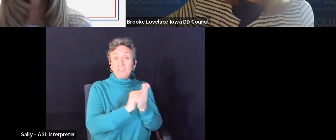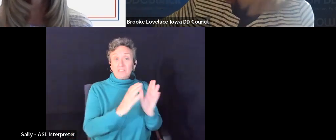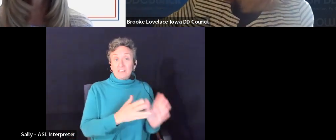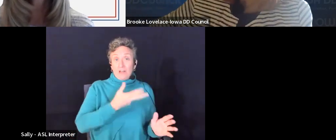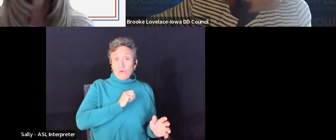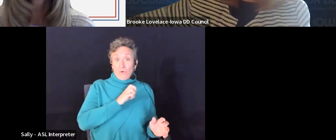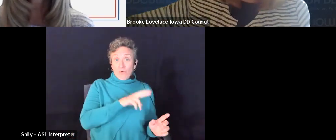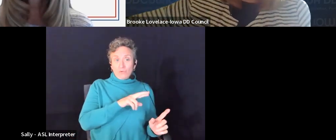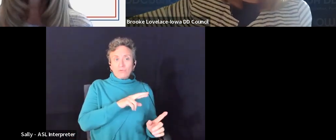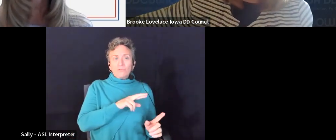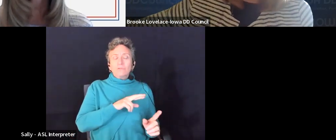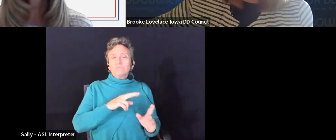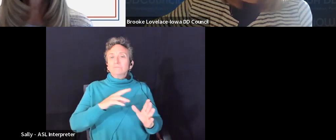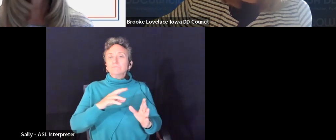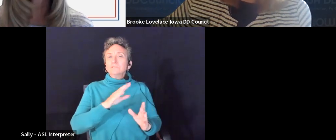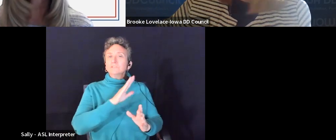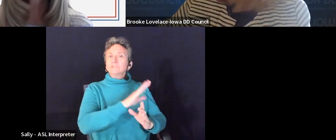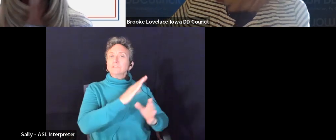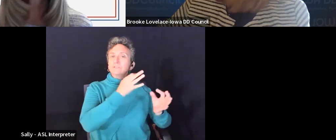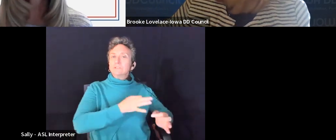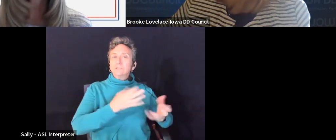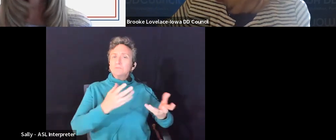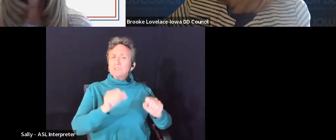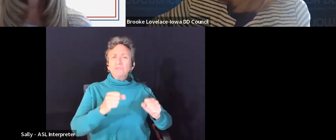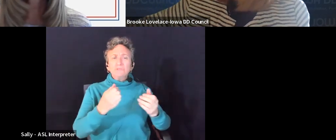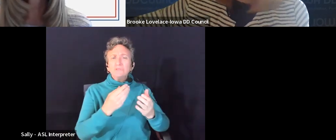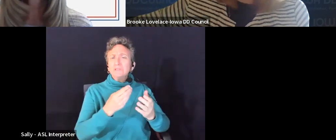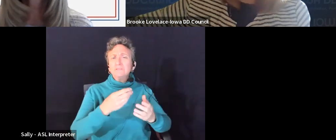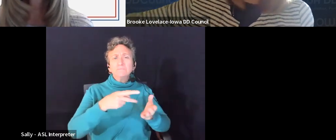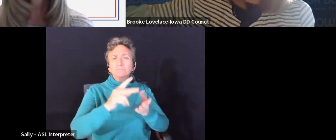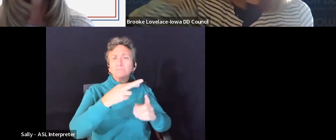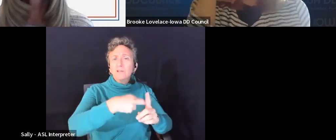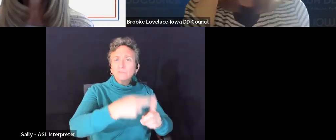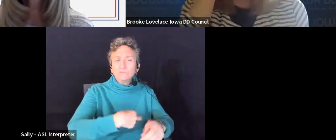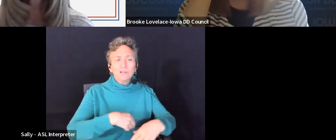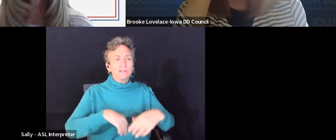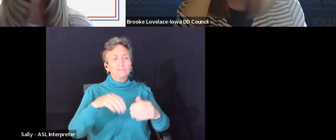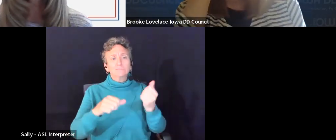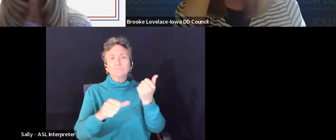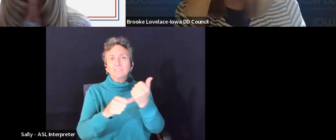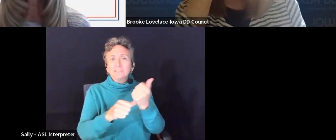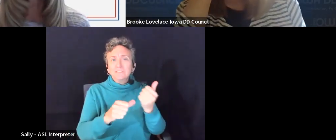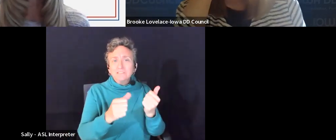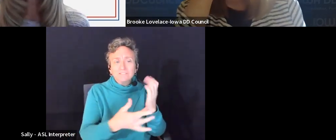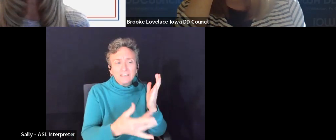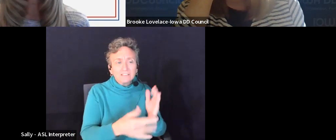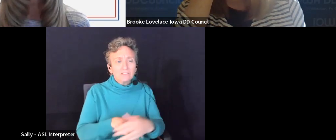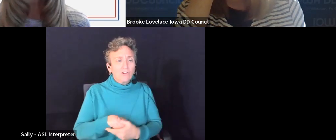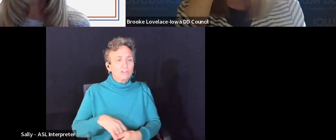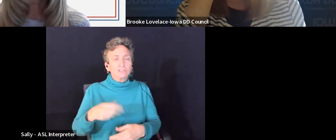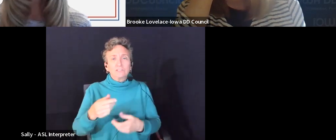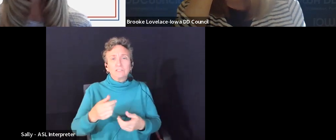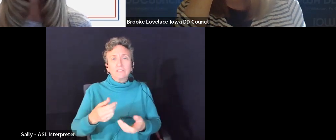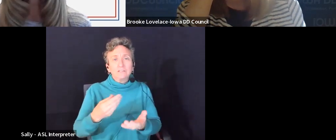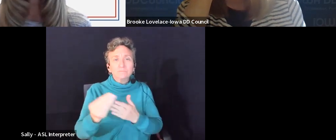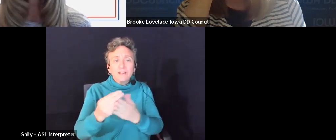that threshold, but it can be used for things like housing and rent, assistive technology, basic living expenses, transportation.